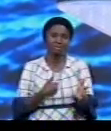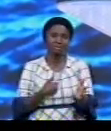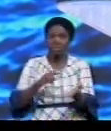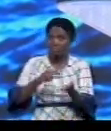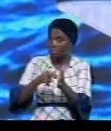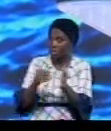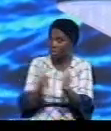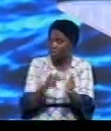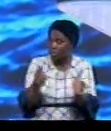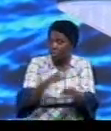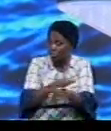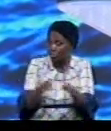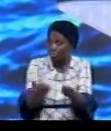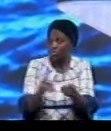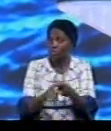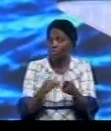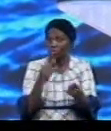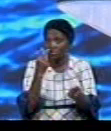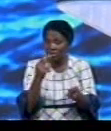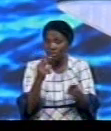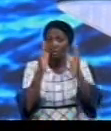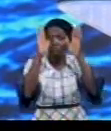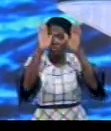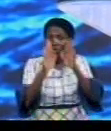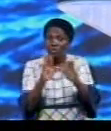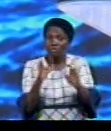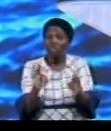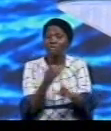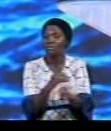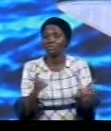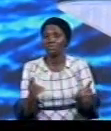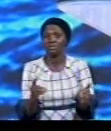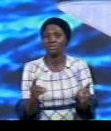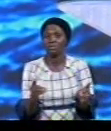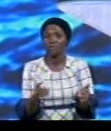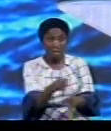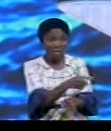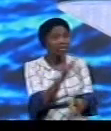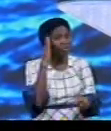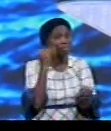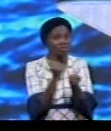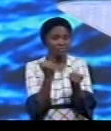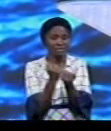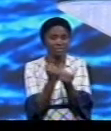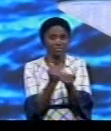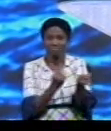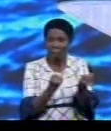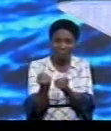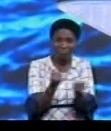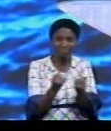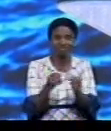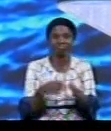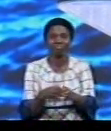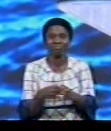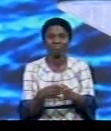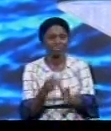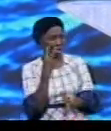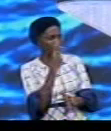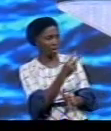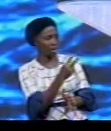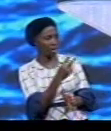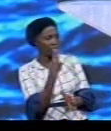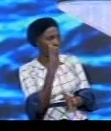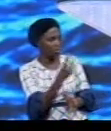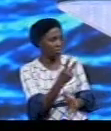of deliverance. They shall fight. Look at them. The Egyptians, they're coming. And we